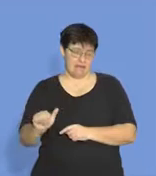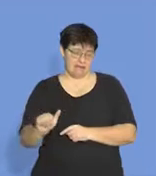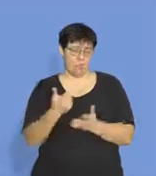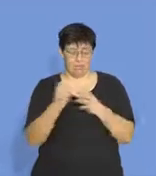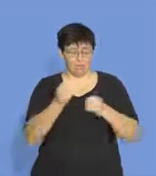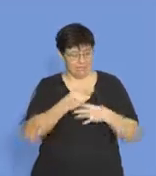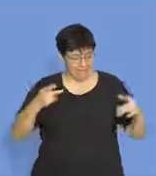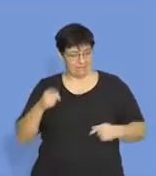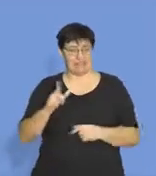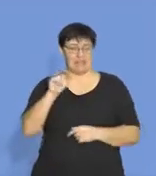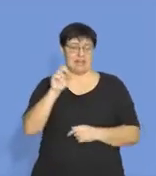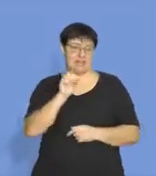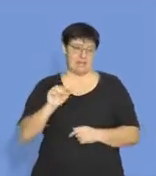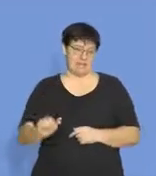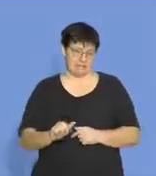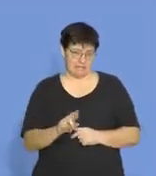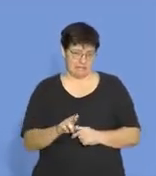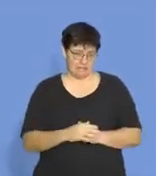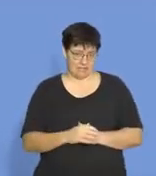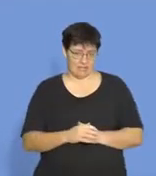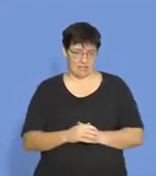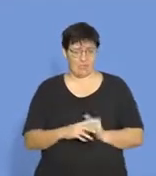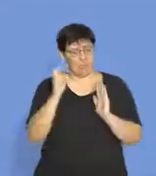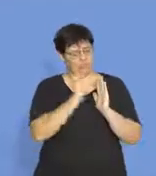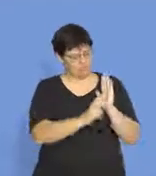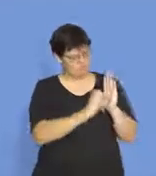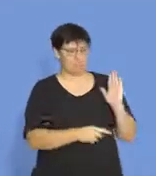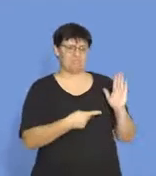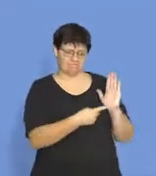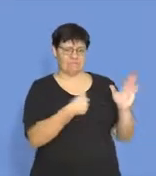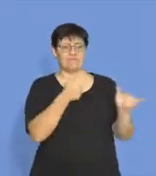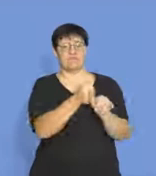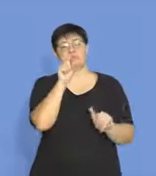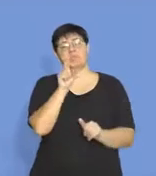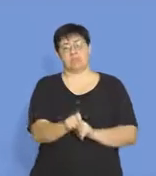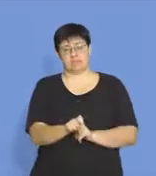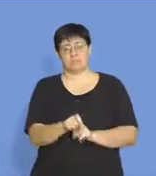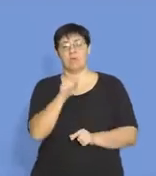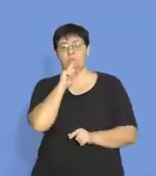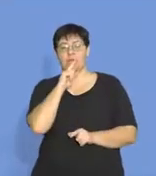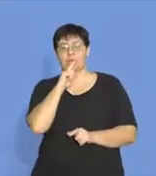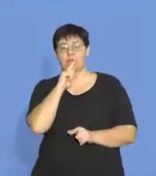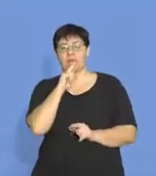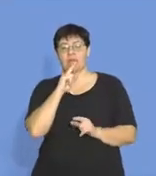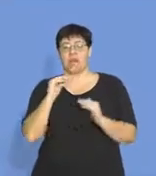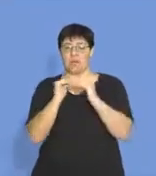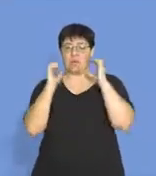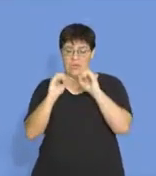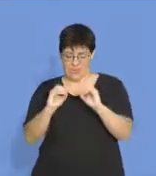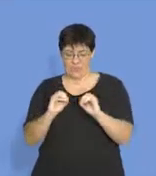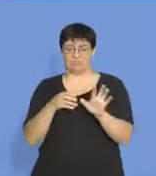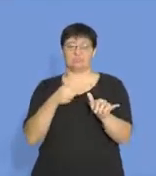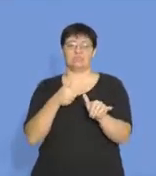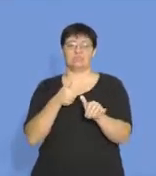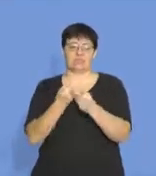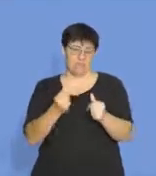linear first. There's some rules that we need to adhere to when we're solving inequalities, and also